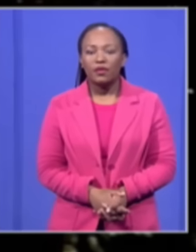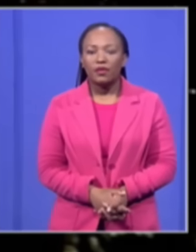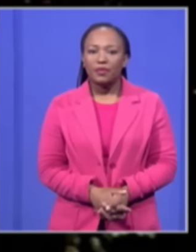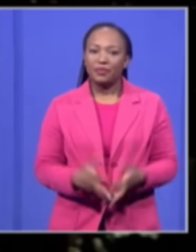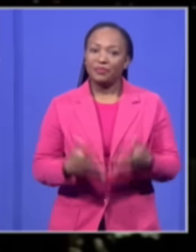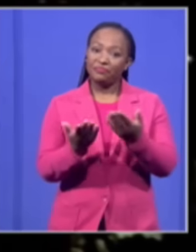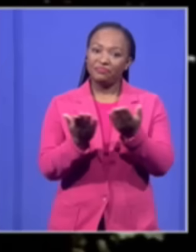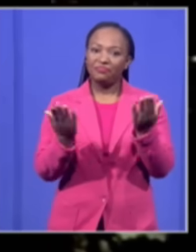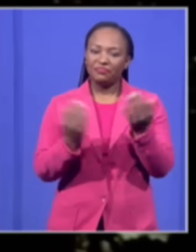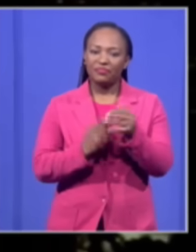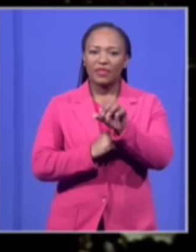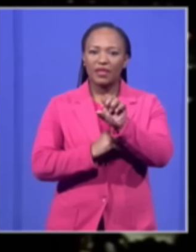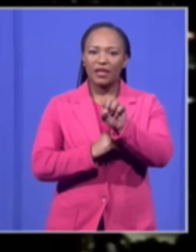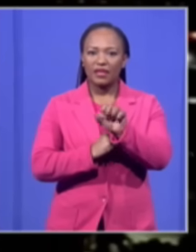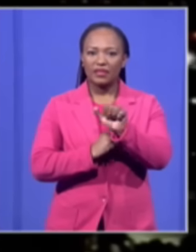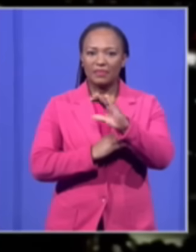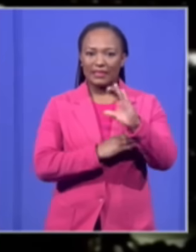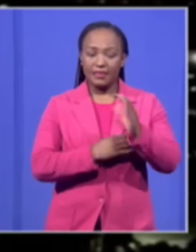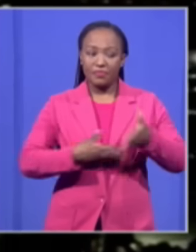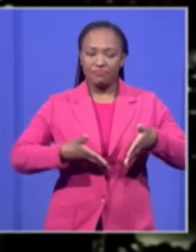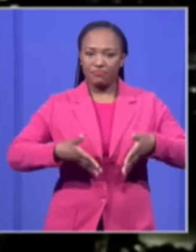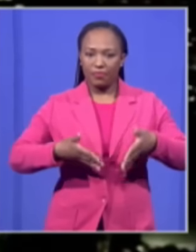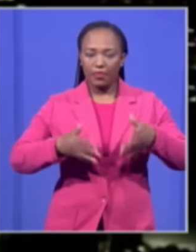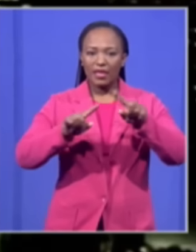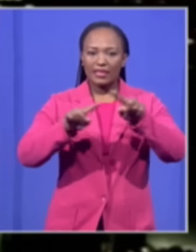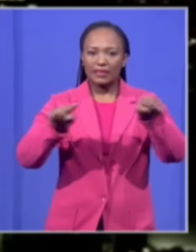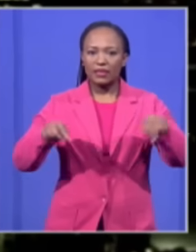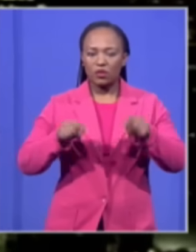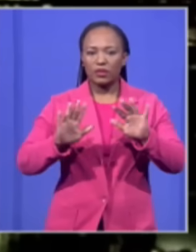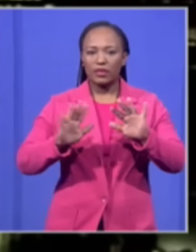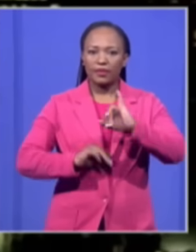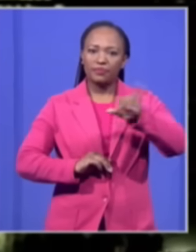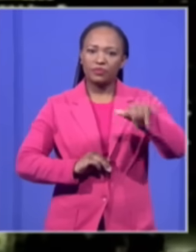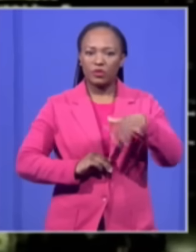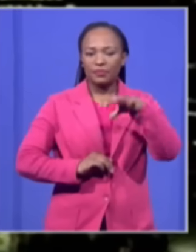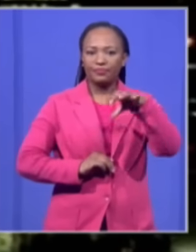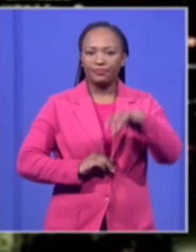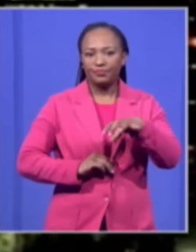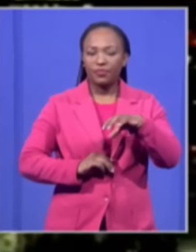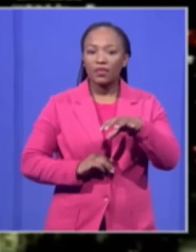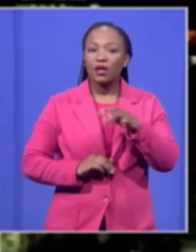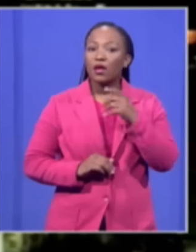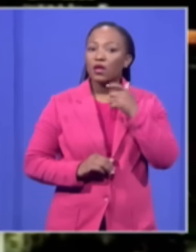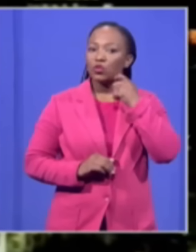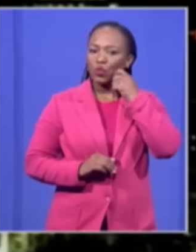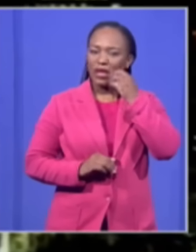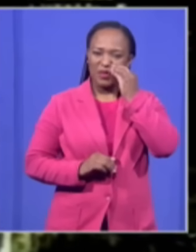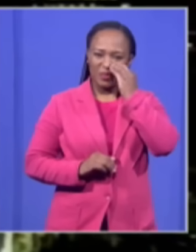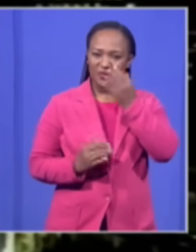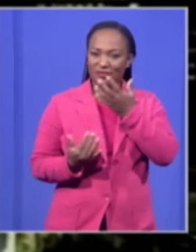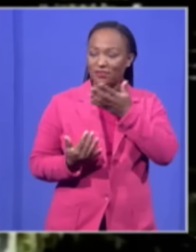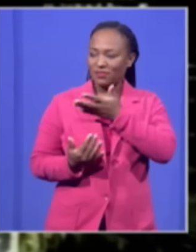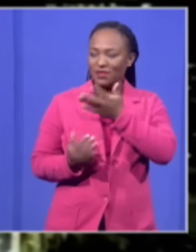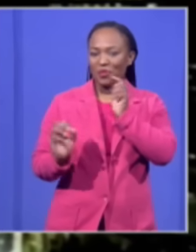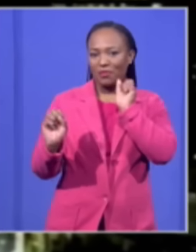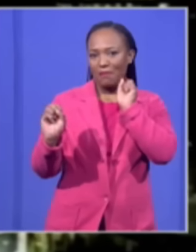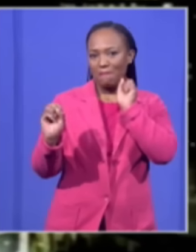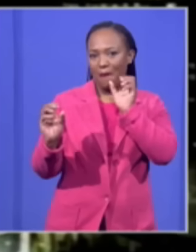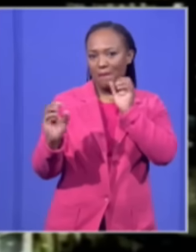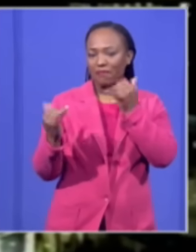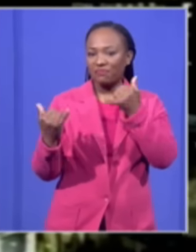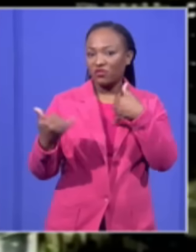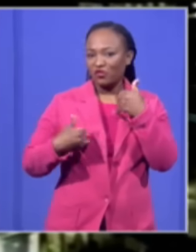Ka tlhamalalo go tswa mo SABC Studio 10 Auckland Park, Johannesburg, re go tlisetsa kgaso ya dikgang tsa Setswana.